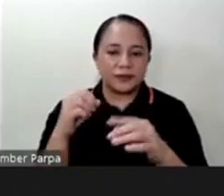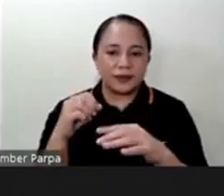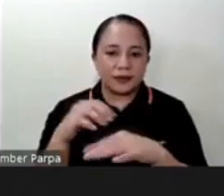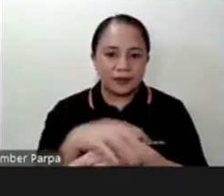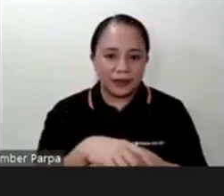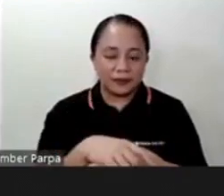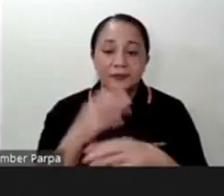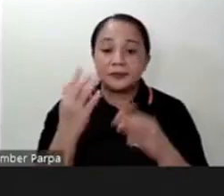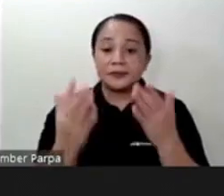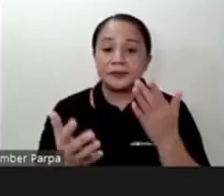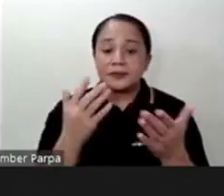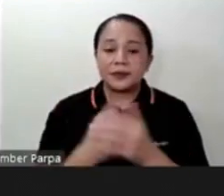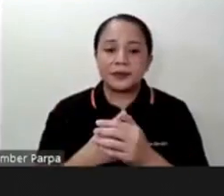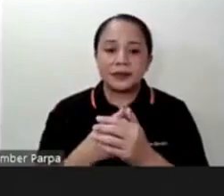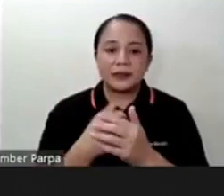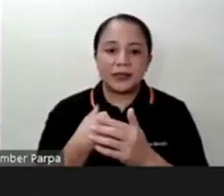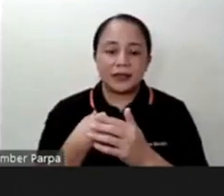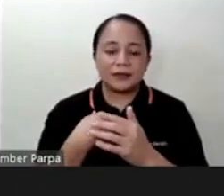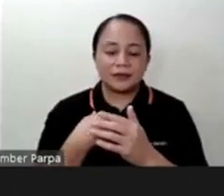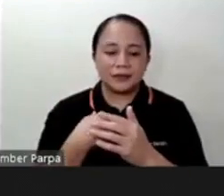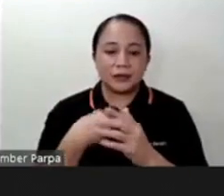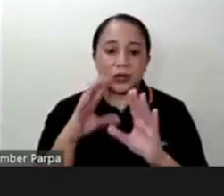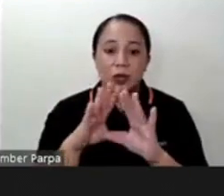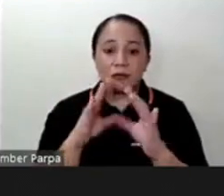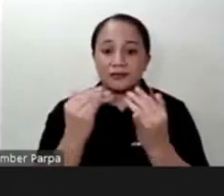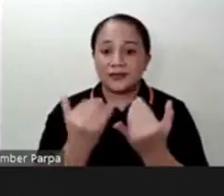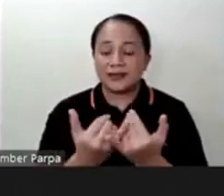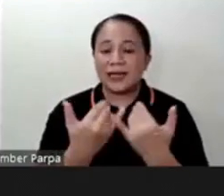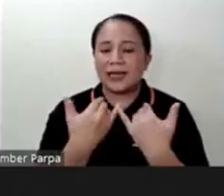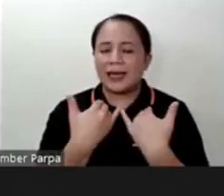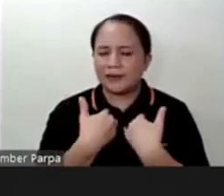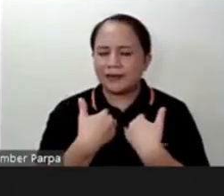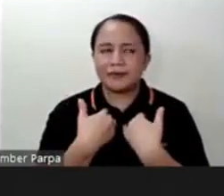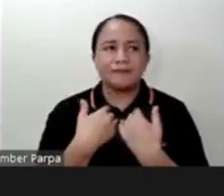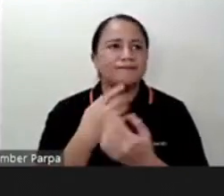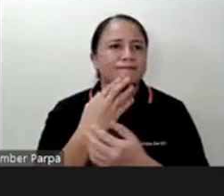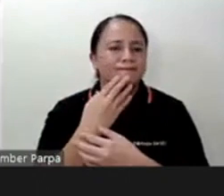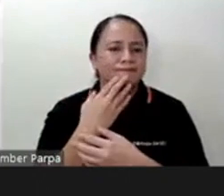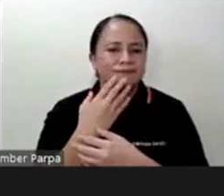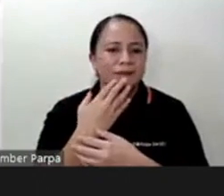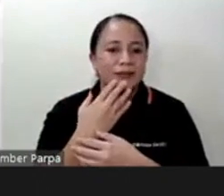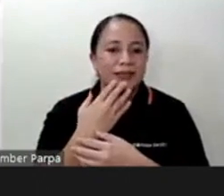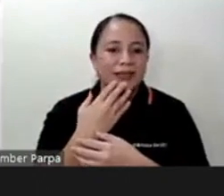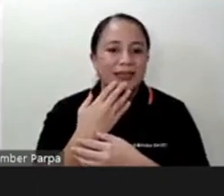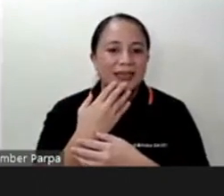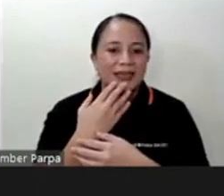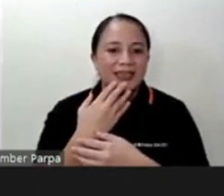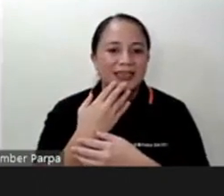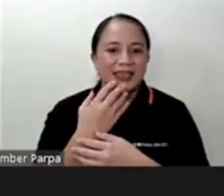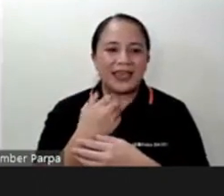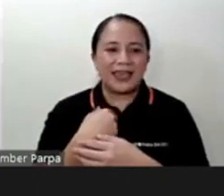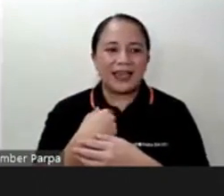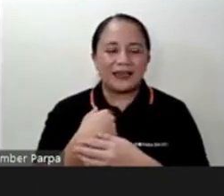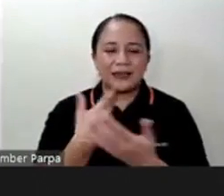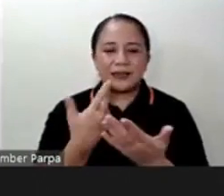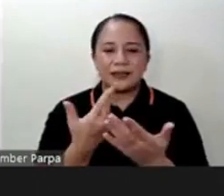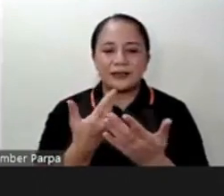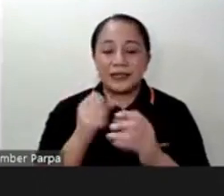might be, some companies have this, pahulugan system